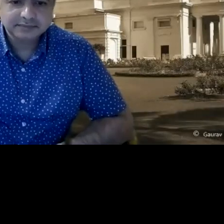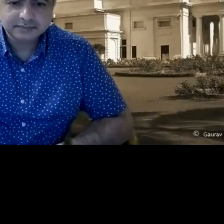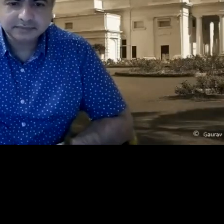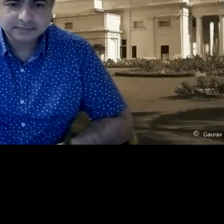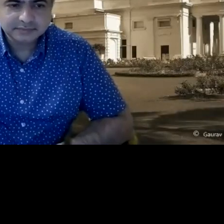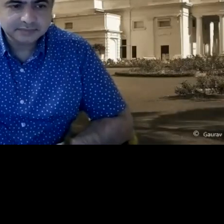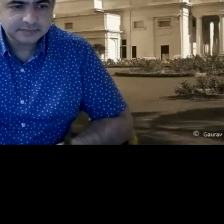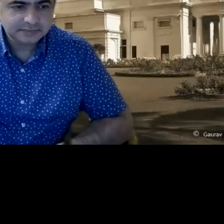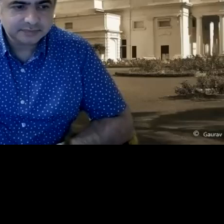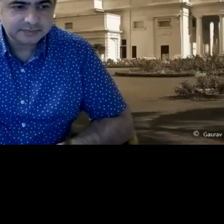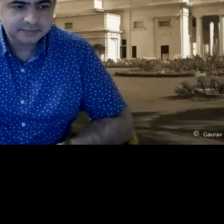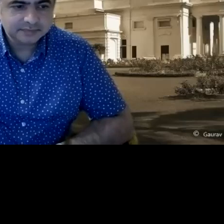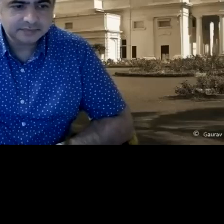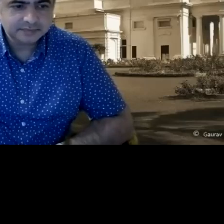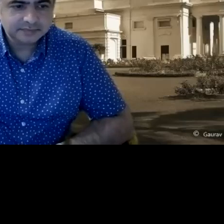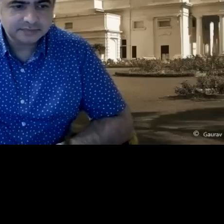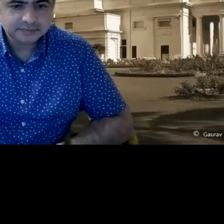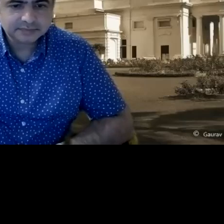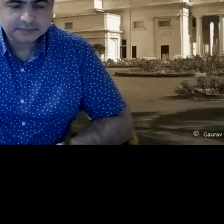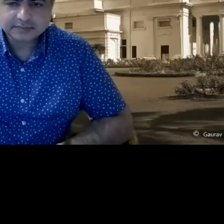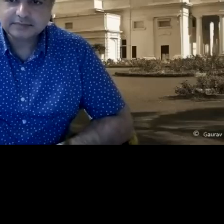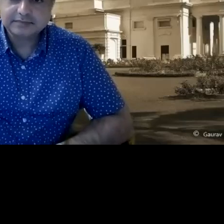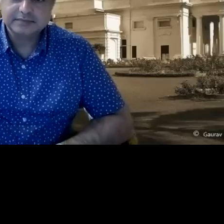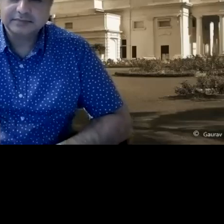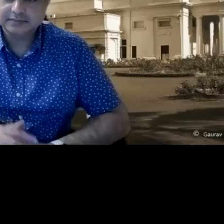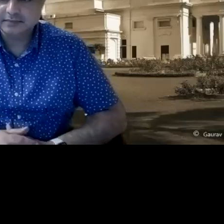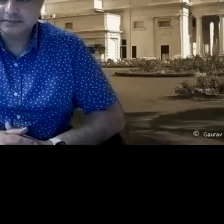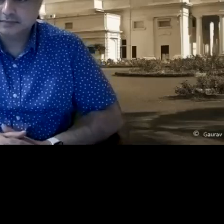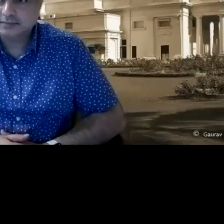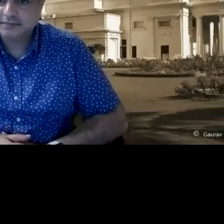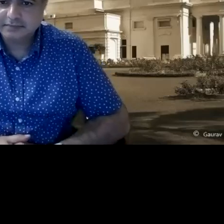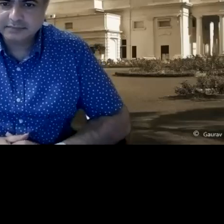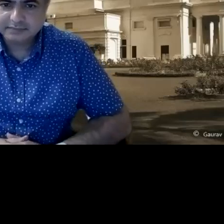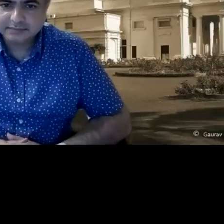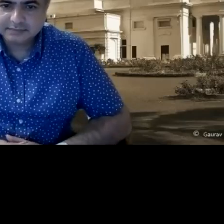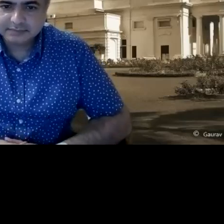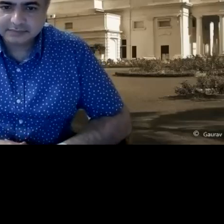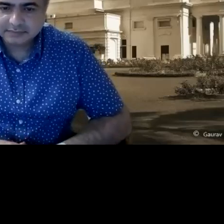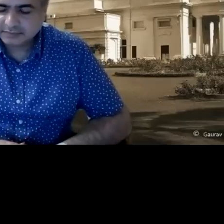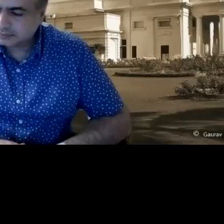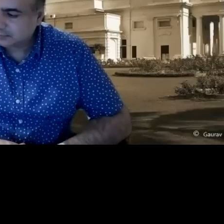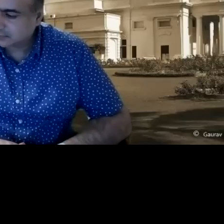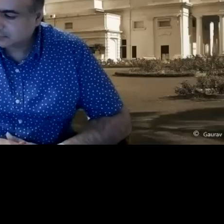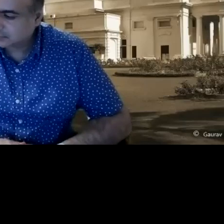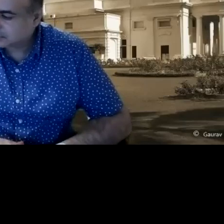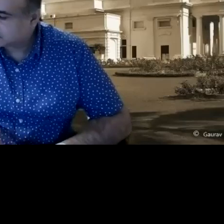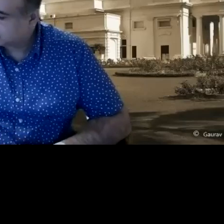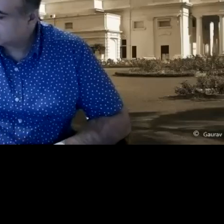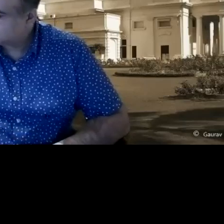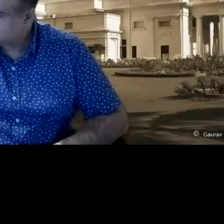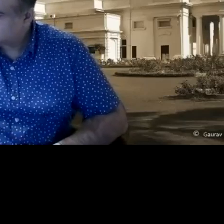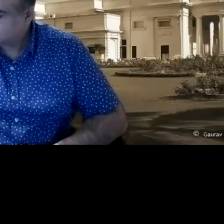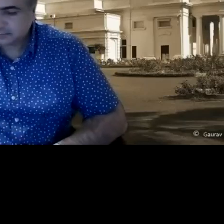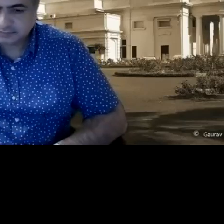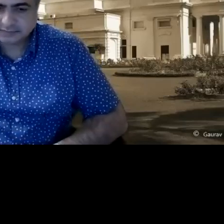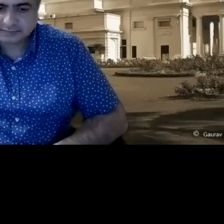session. Professor Raheja is a professor of architecture at IIT Roorkee. He's a design thinker and a well-known universal